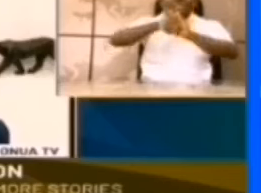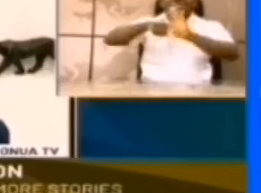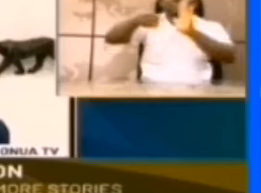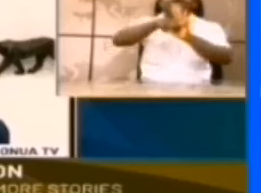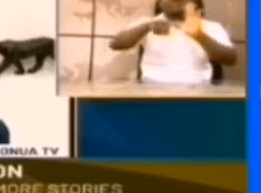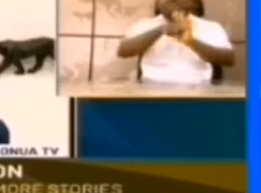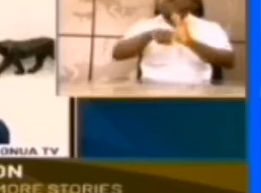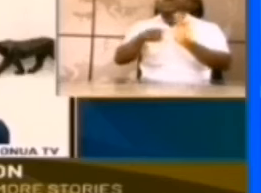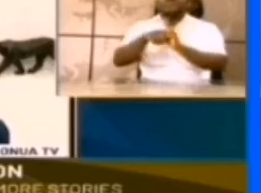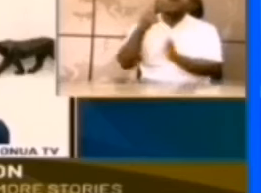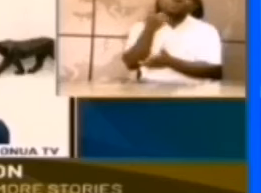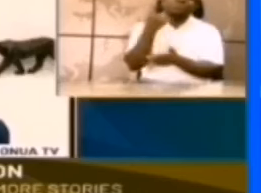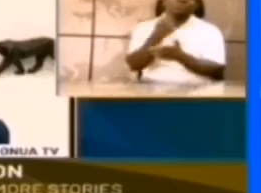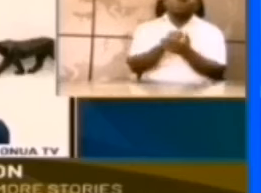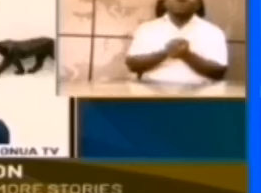And you're dream papa.